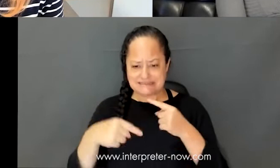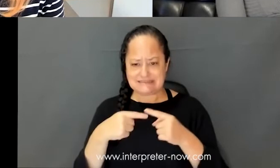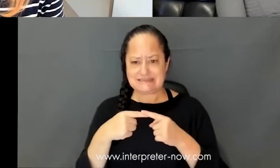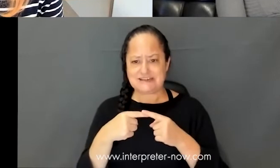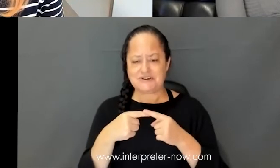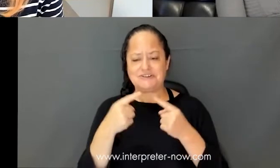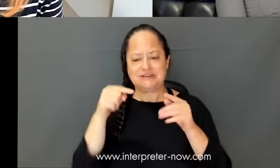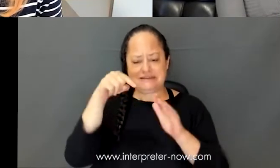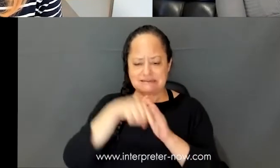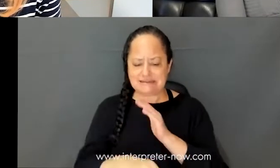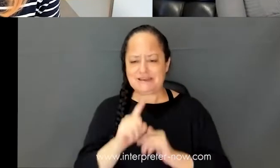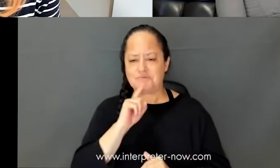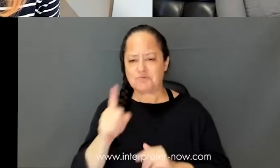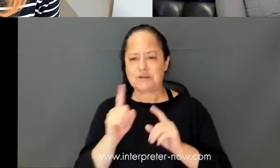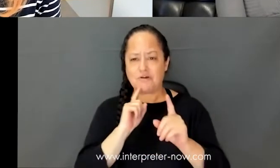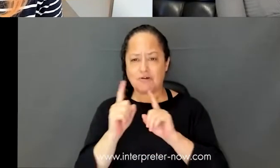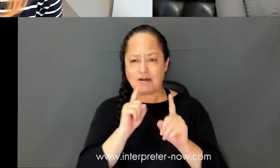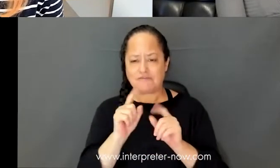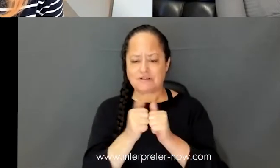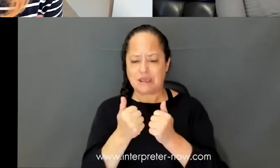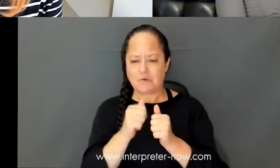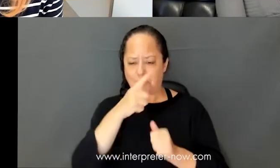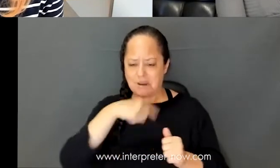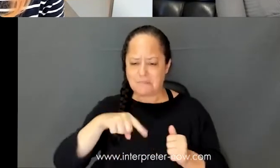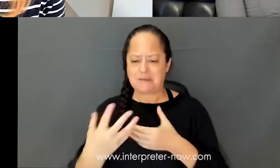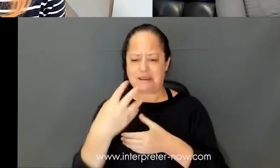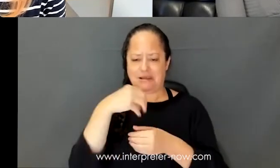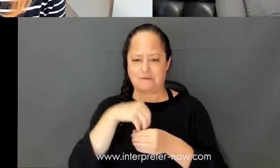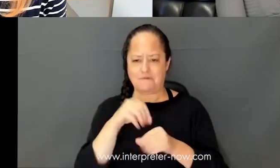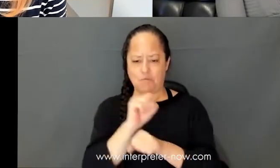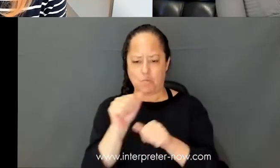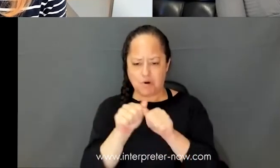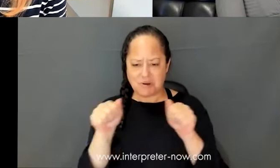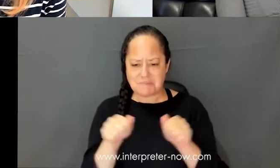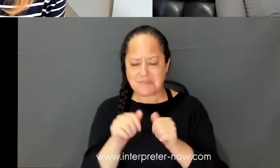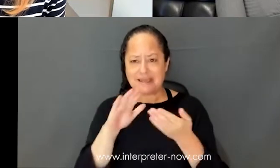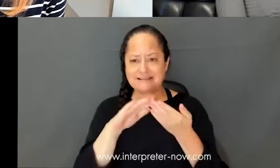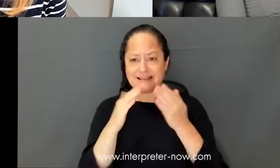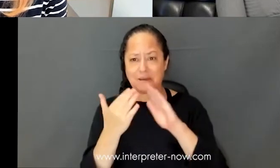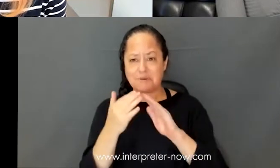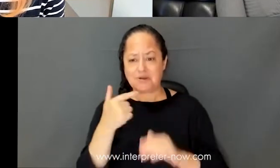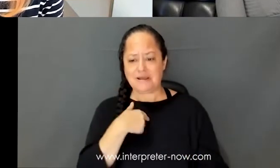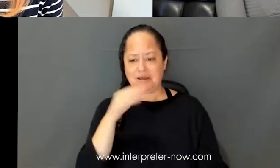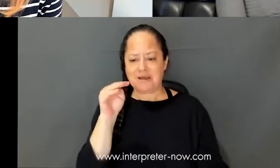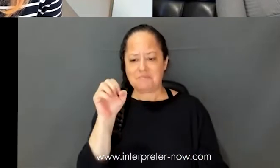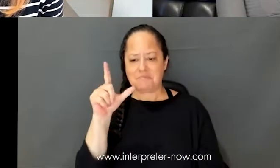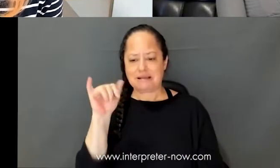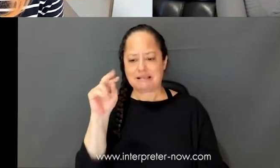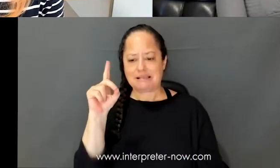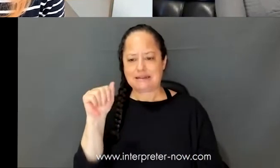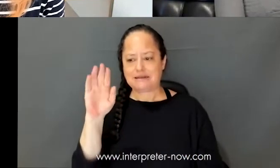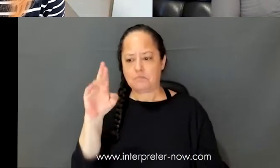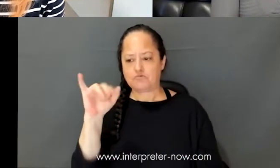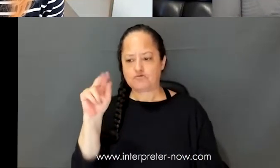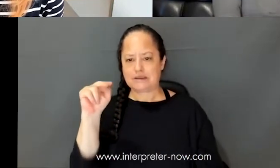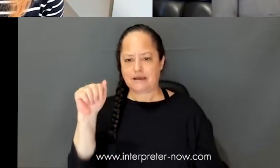real conversations about how we can all be more inclusive in our workplaces and our communities. So I'm Melinda Epler, I'm the author of